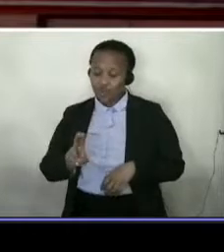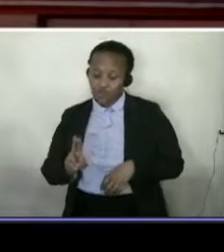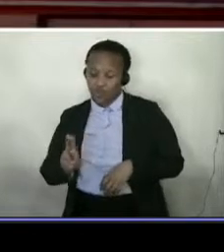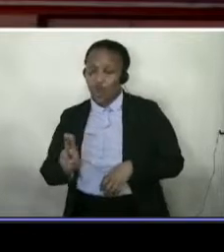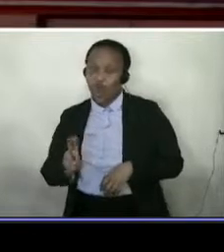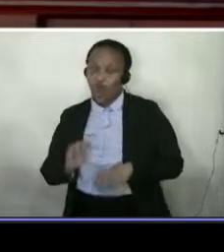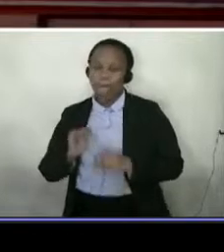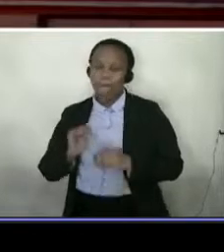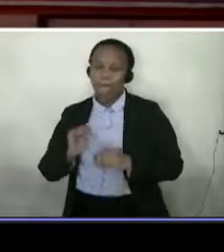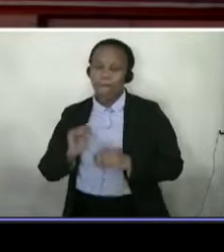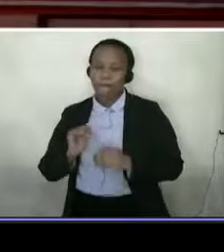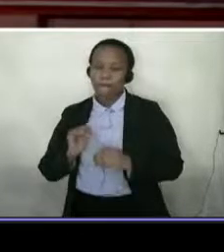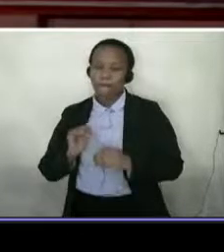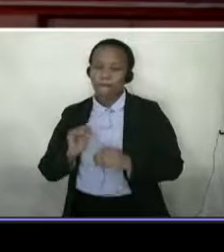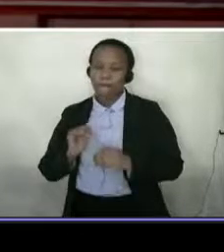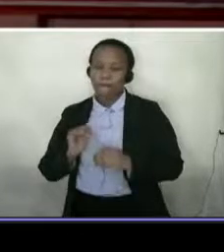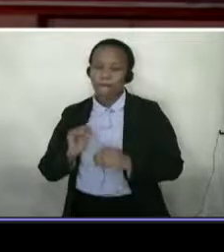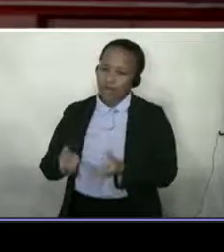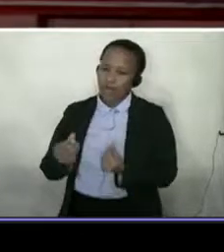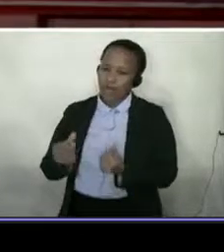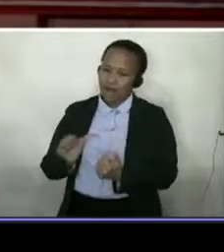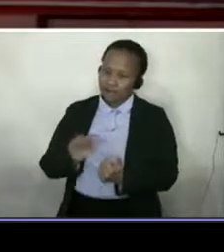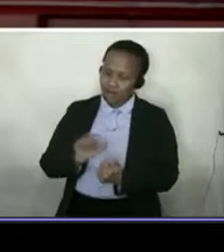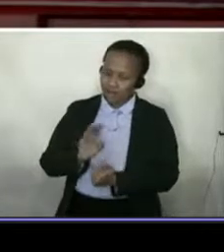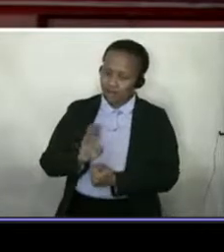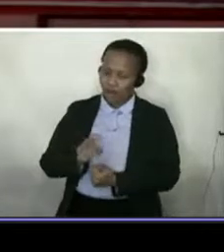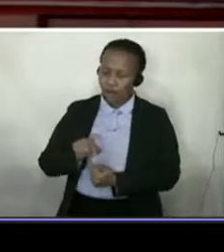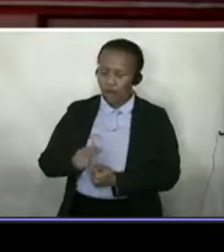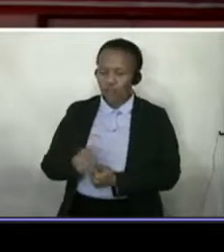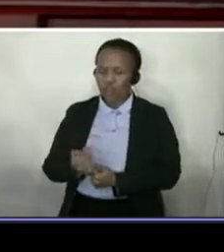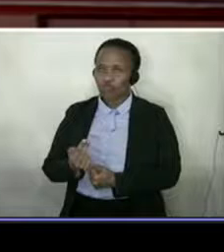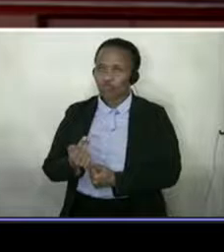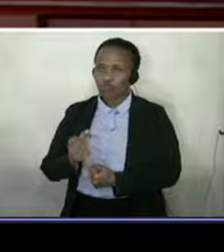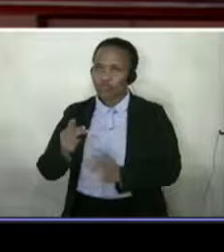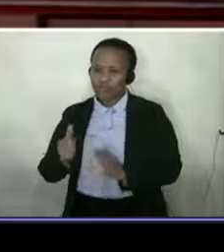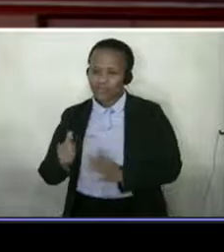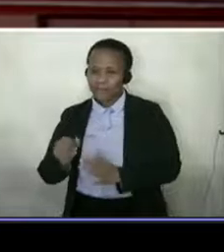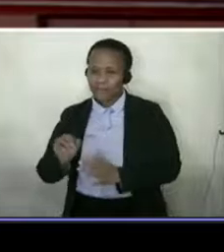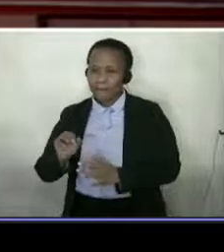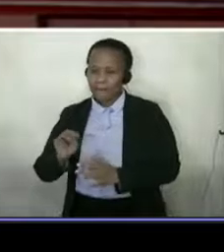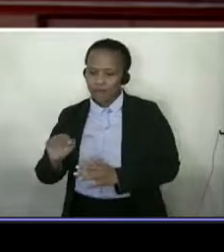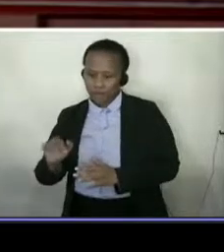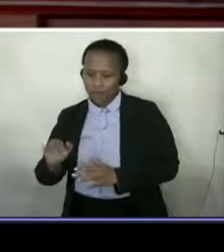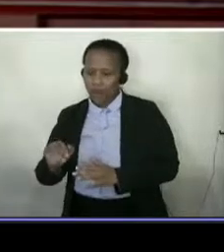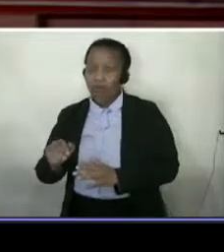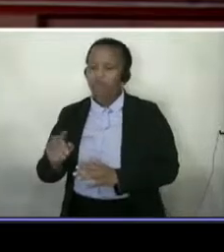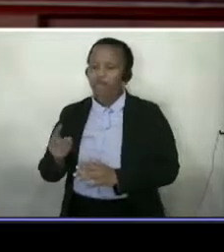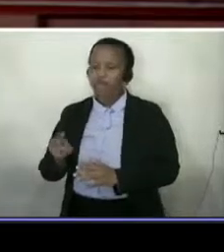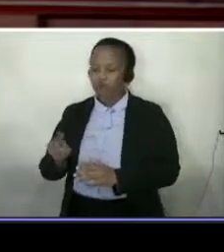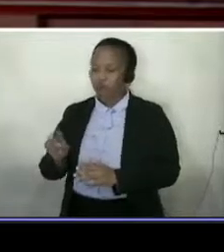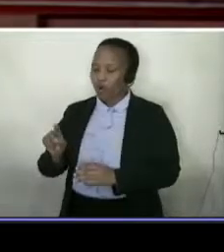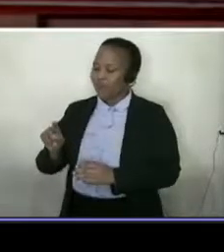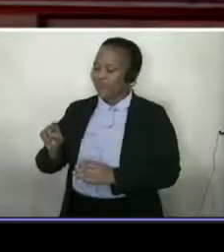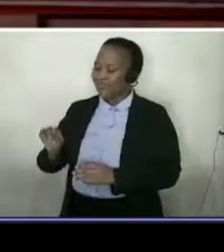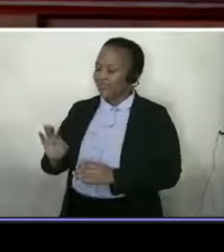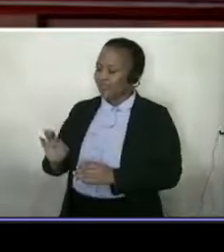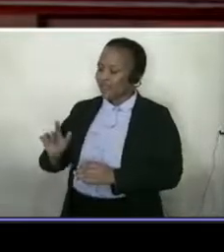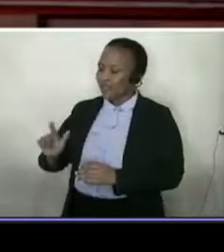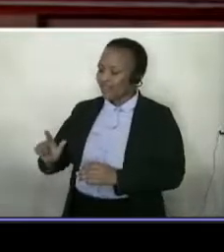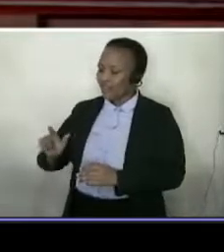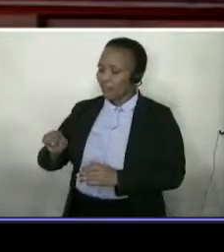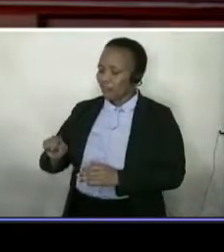recovering 4.624 million of the 7.351 million from